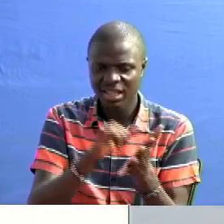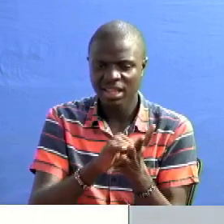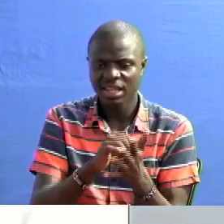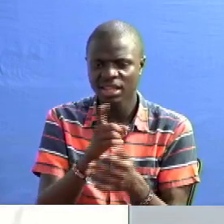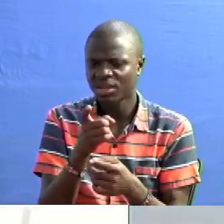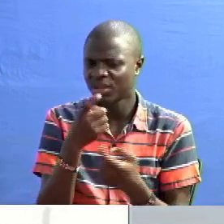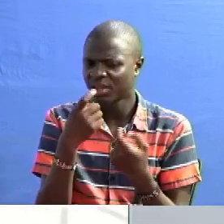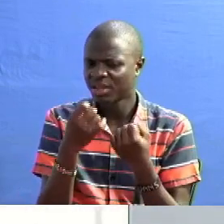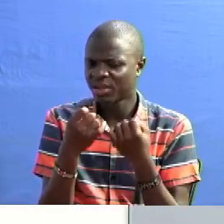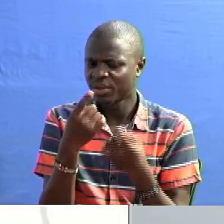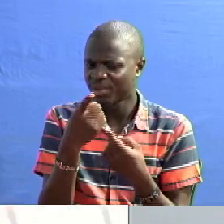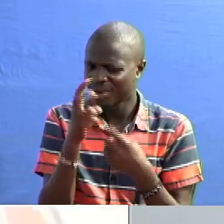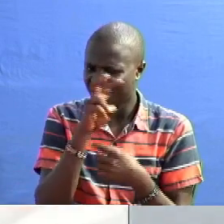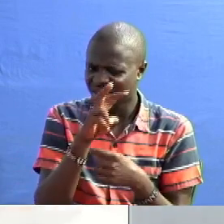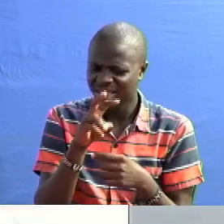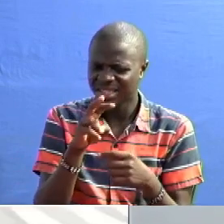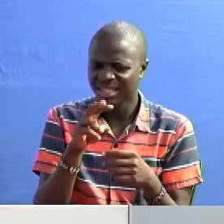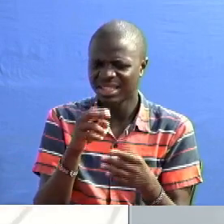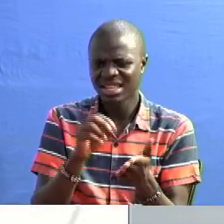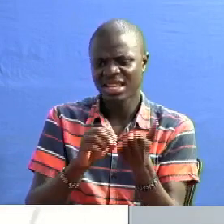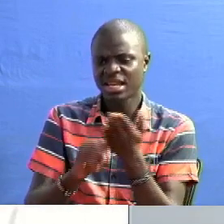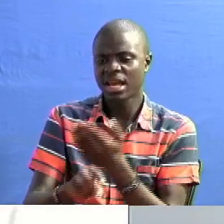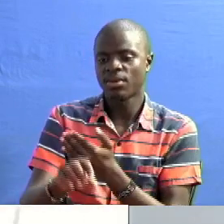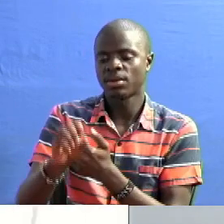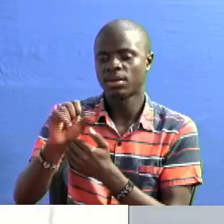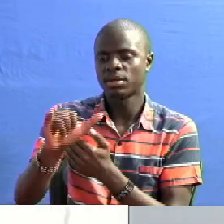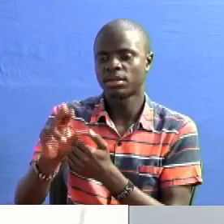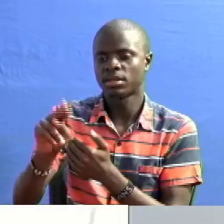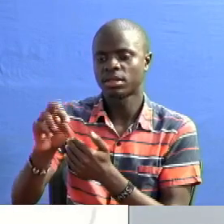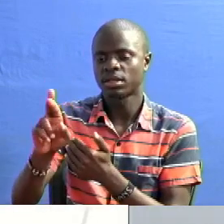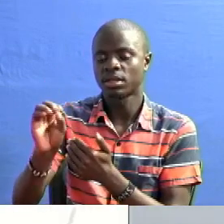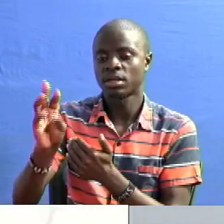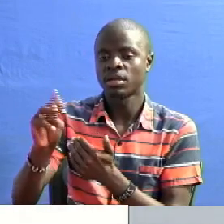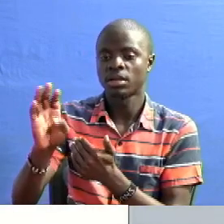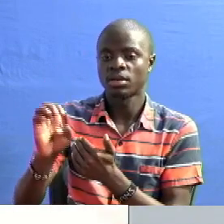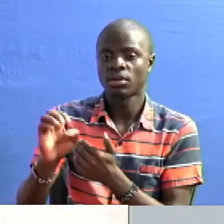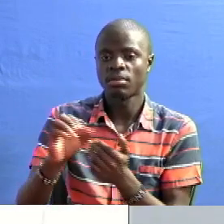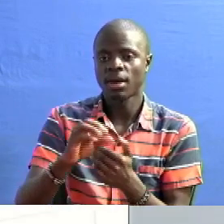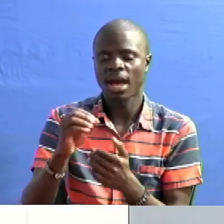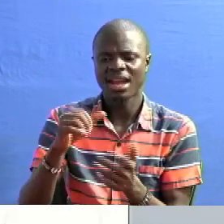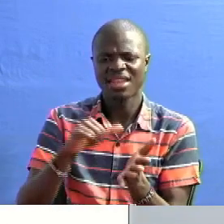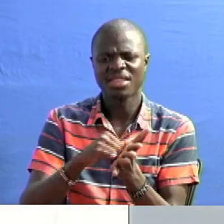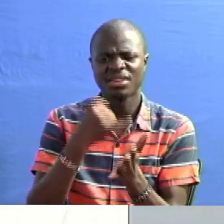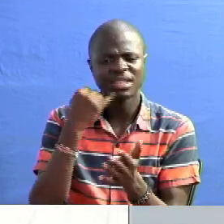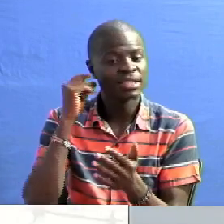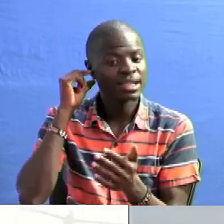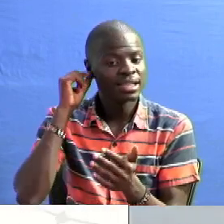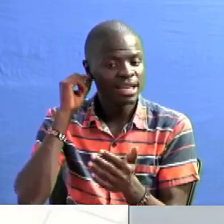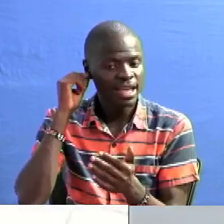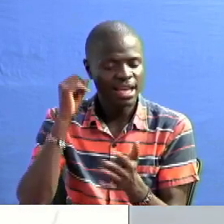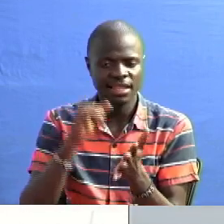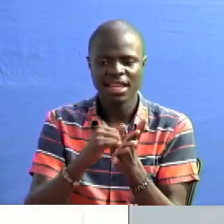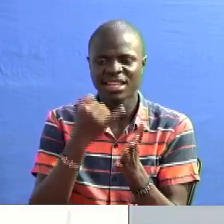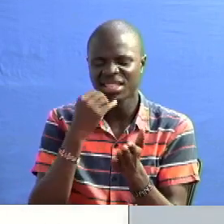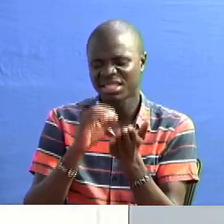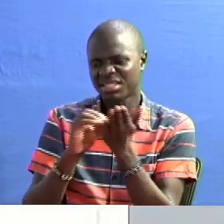maybe a child with Down syndrome will have like the droopy eyes, a nose that is lowly placed with ears that are lowly placed. It will maybe have